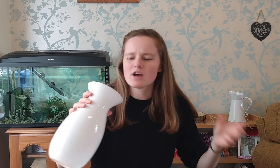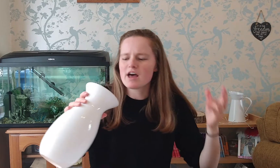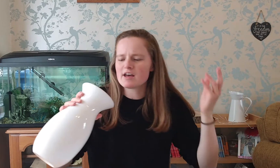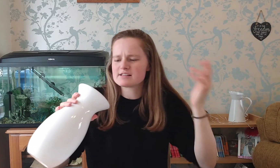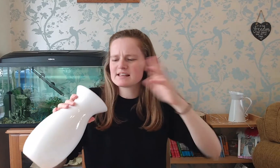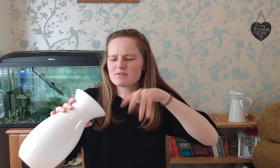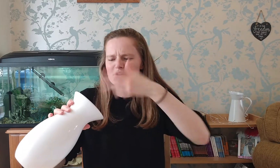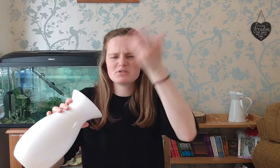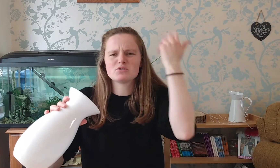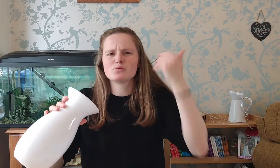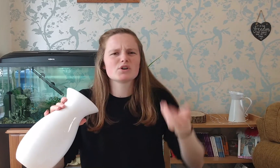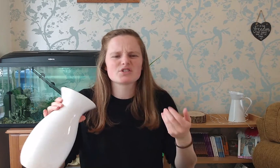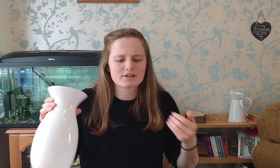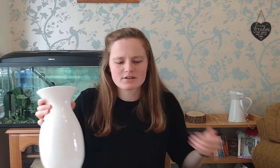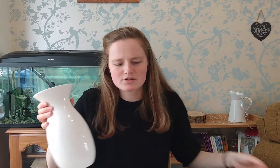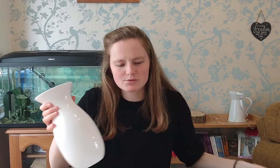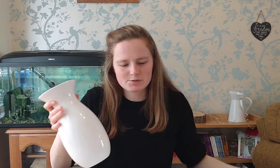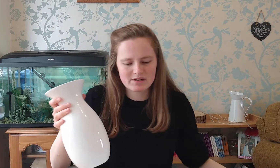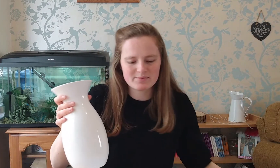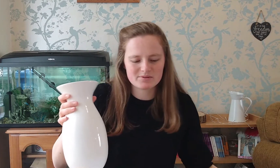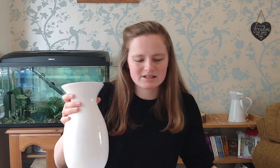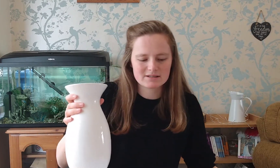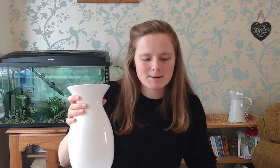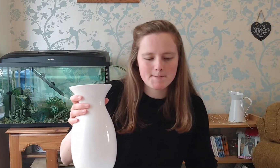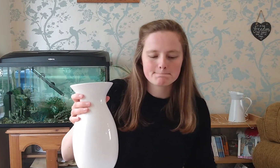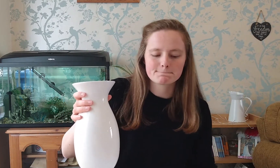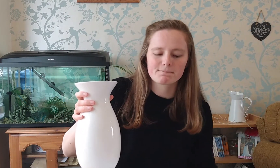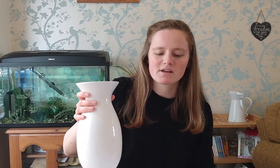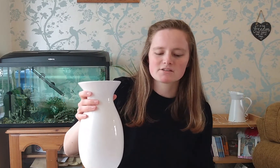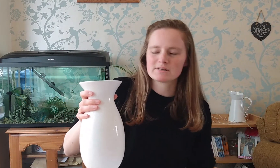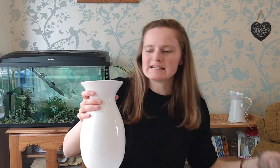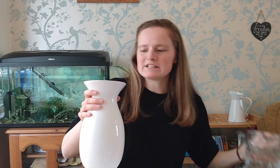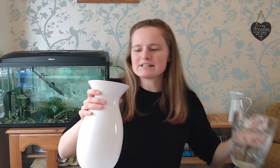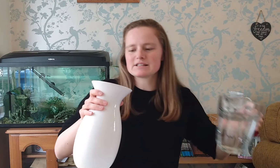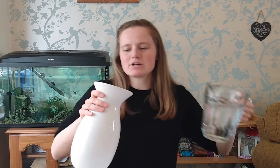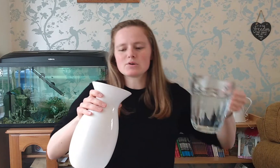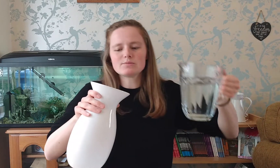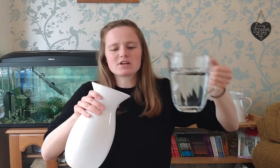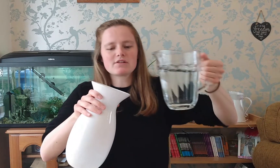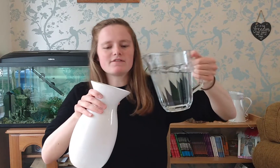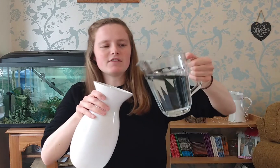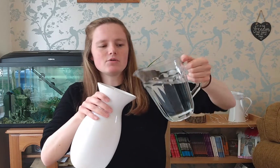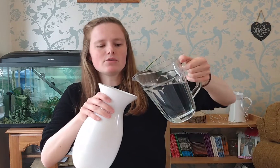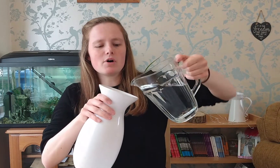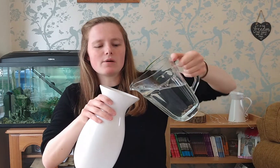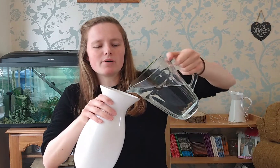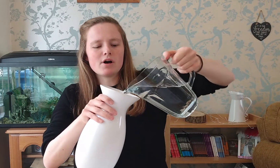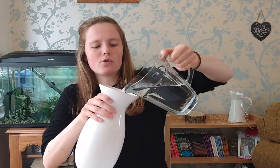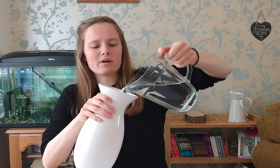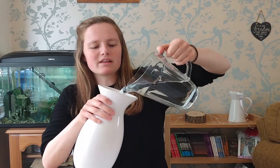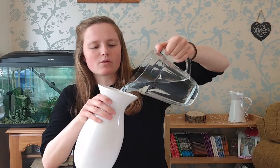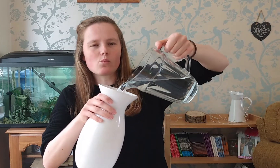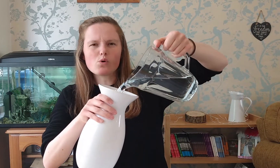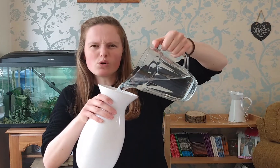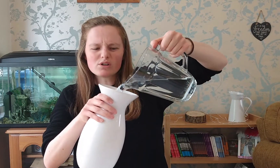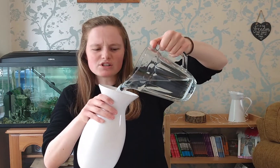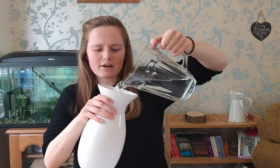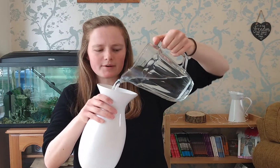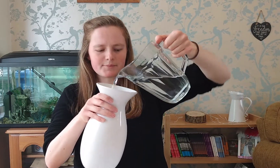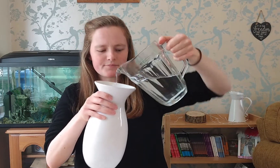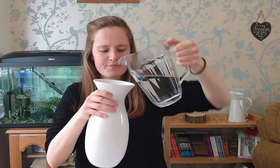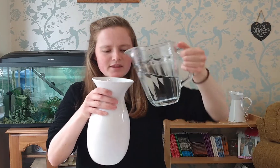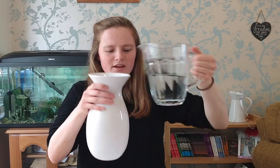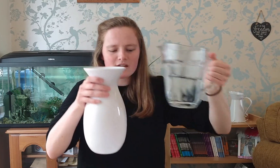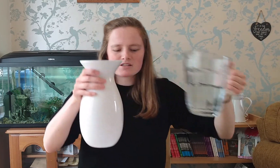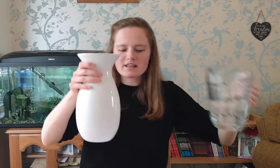for ceremonial washing that the Jewish people did. So Jesus told them to go fill them up with